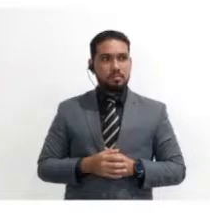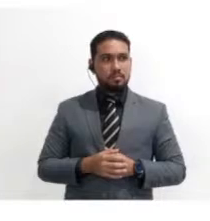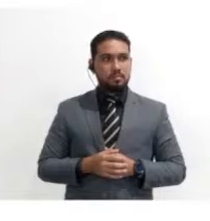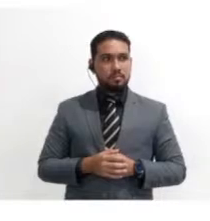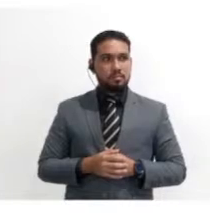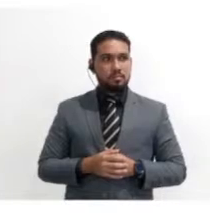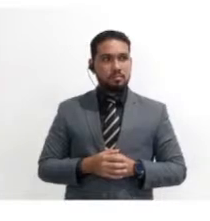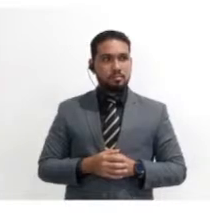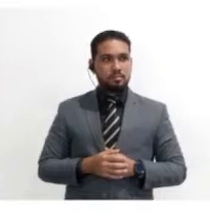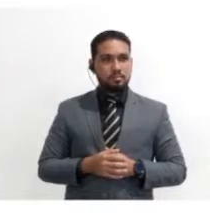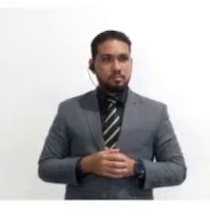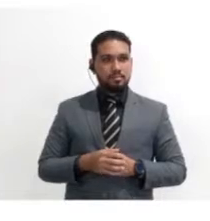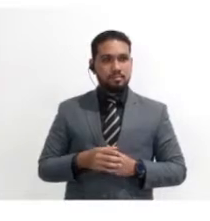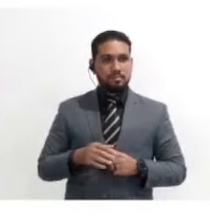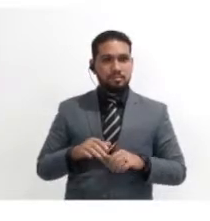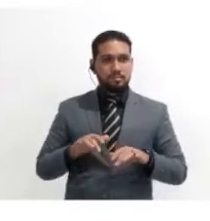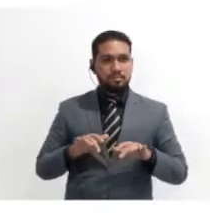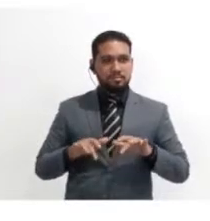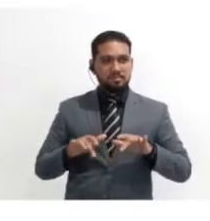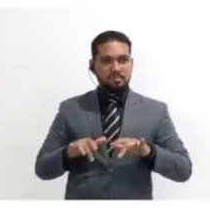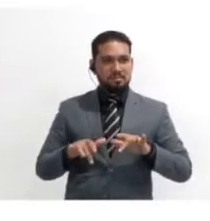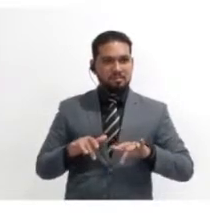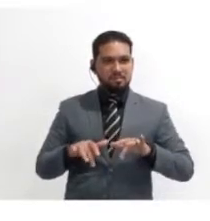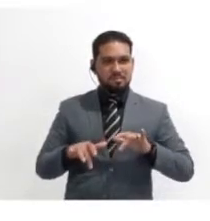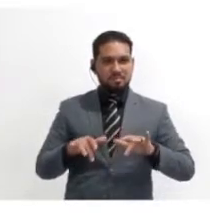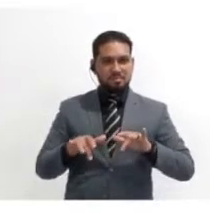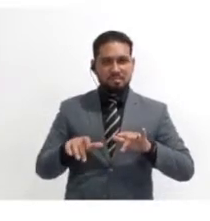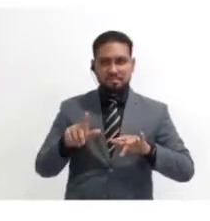maybe the tech guys can help me with this.